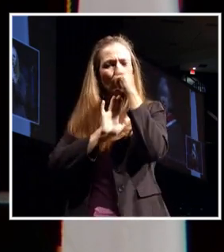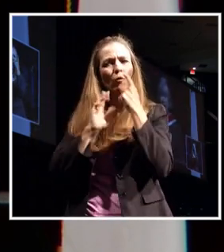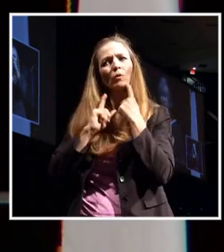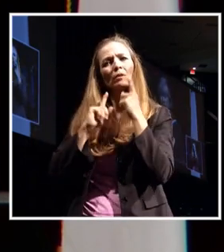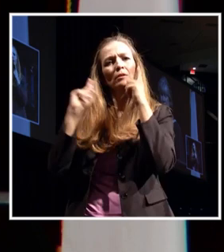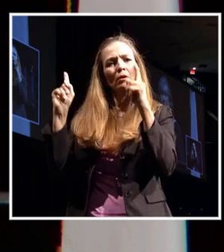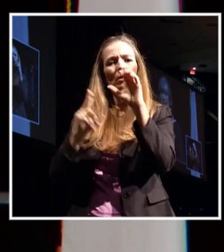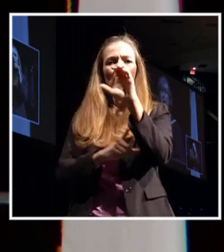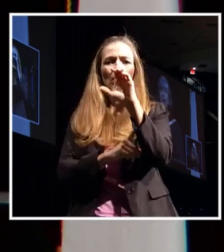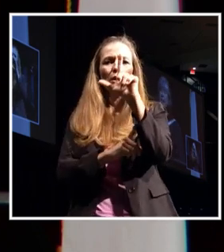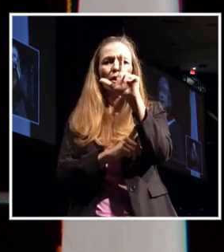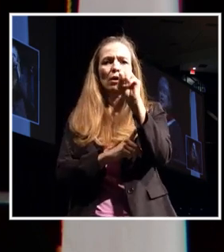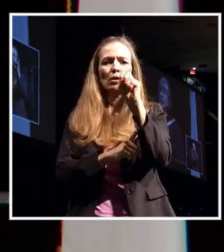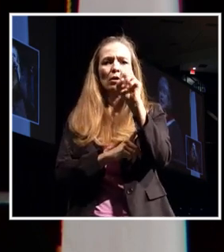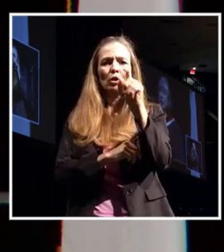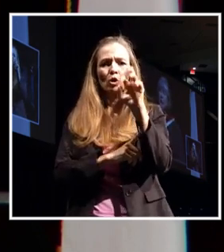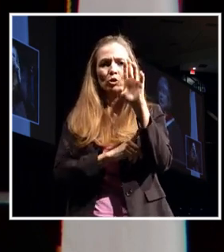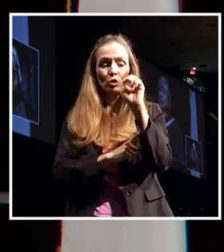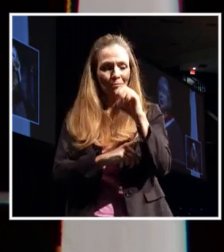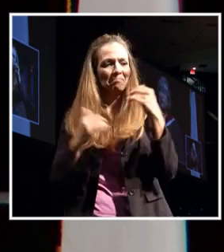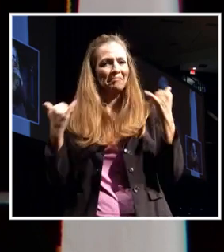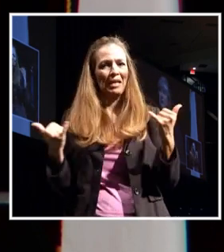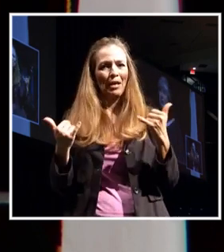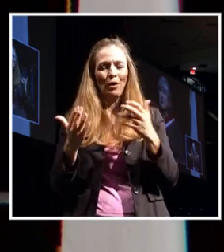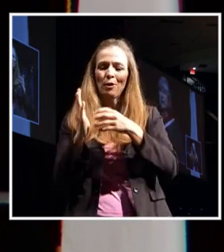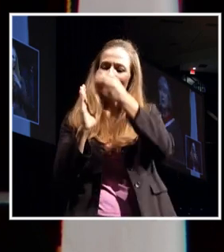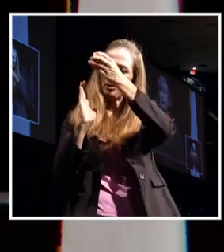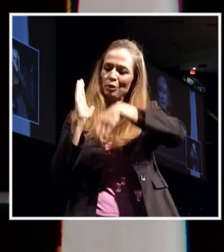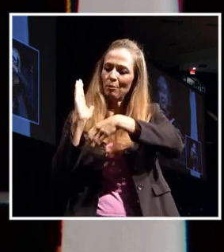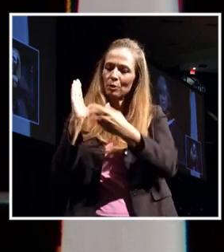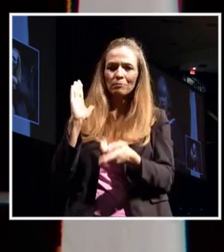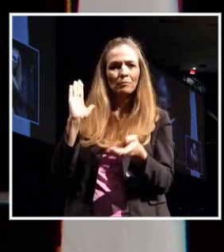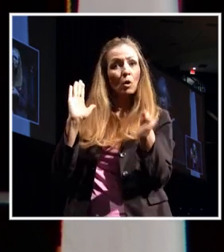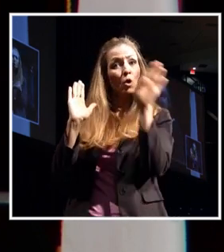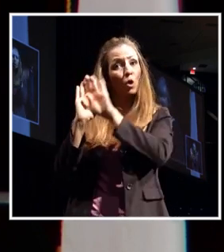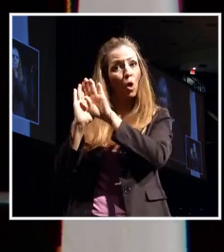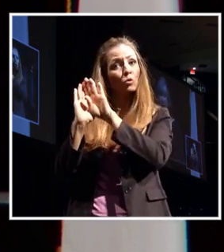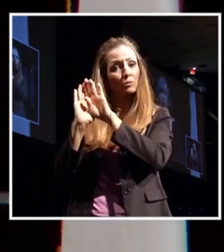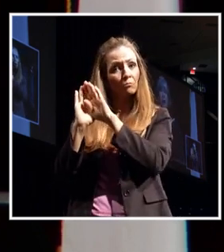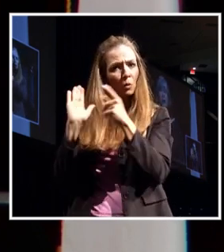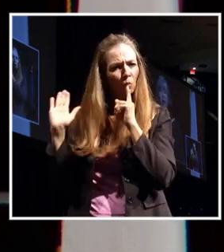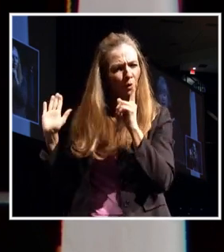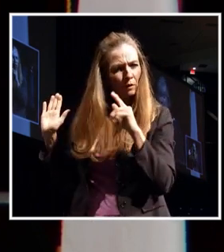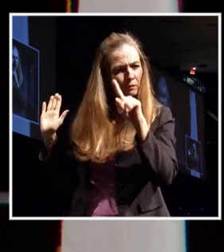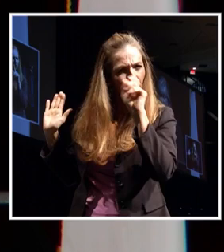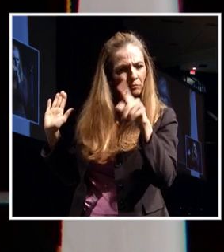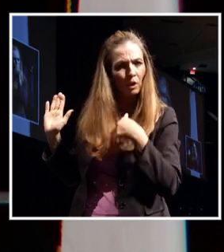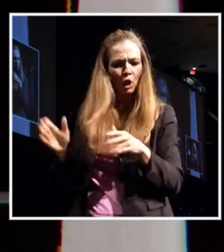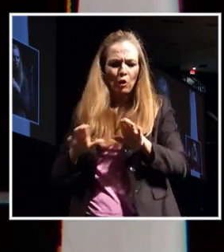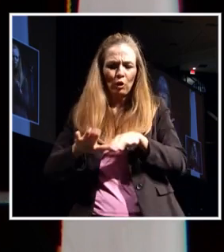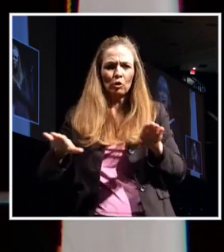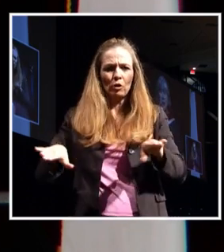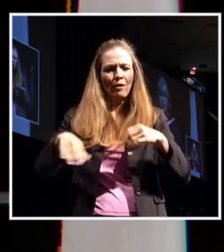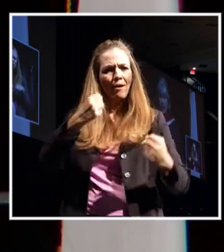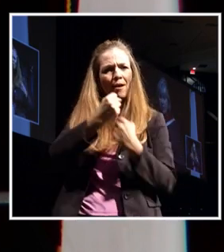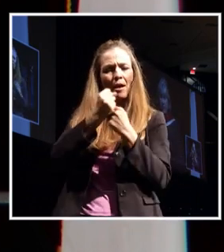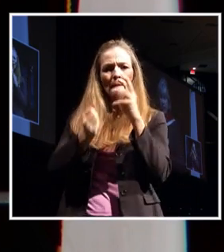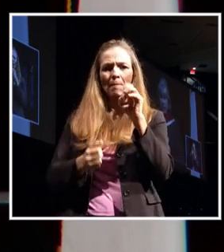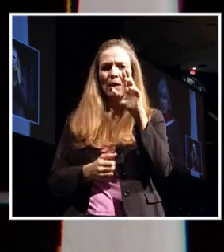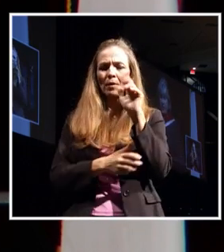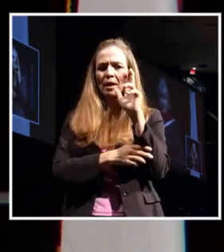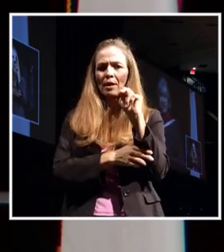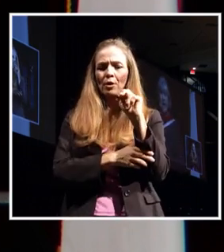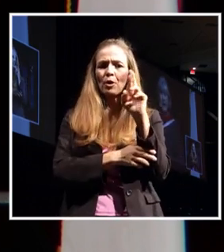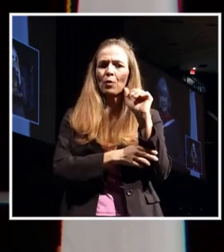successful closers. And now this chapter is closed. But is it really? The great children's advocate, Miriam